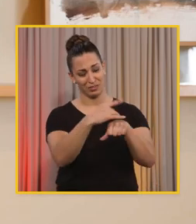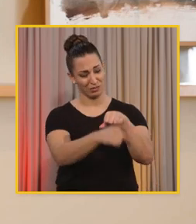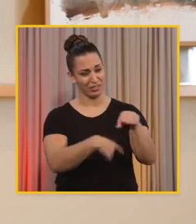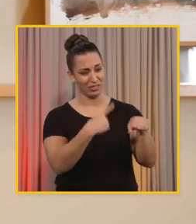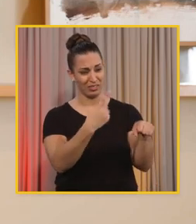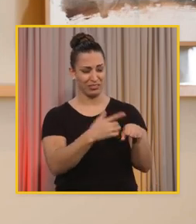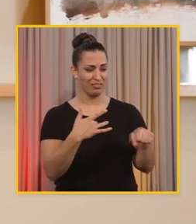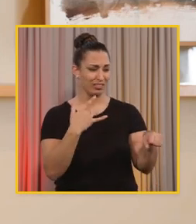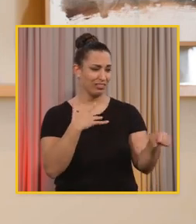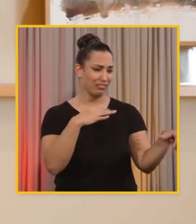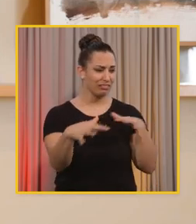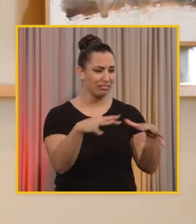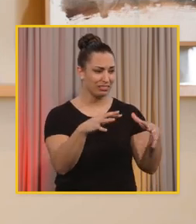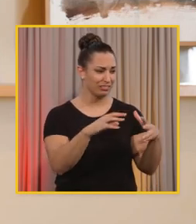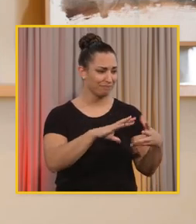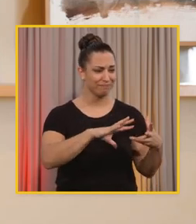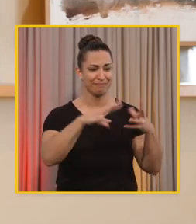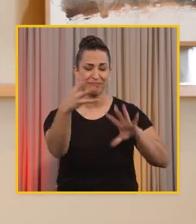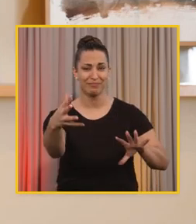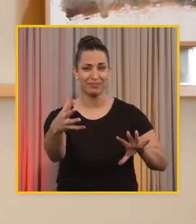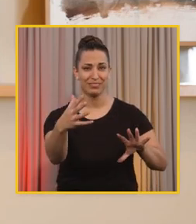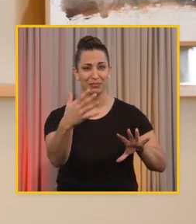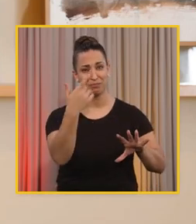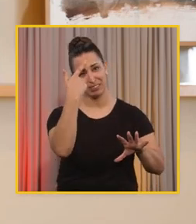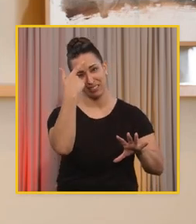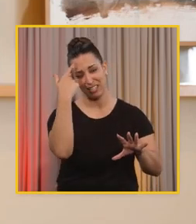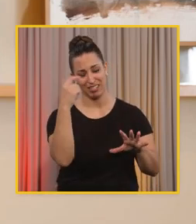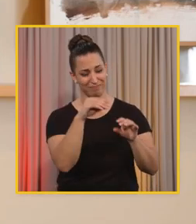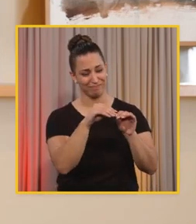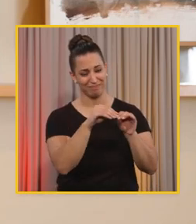been shaken by this global